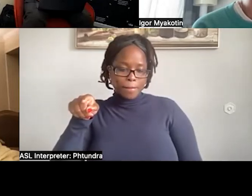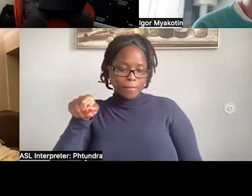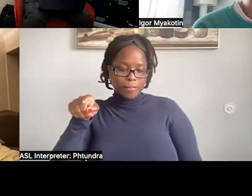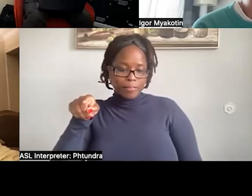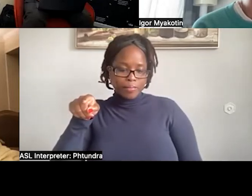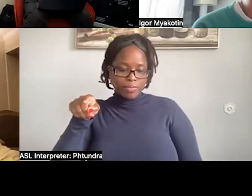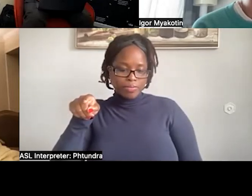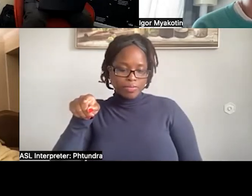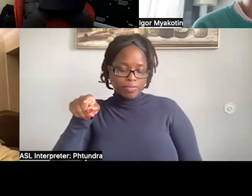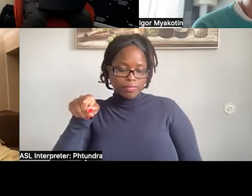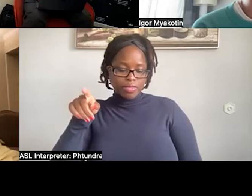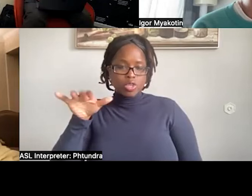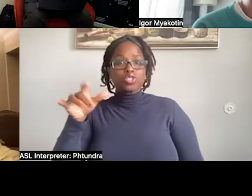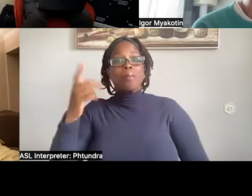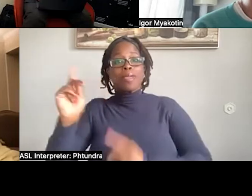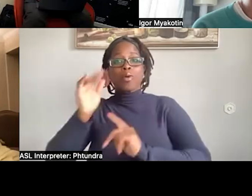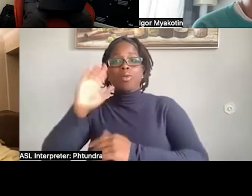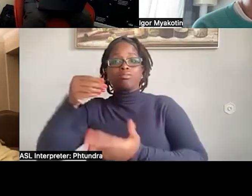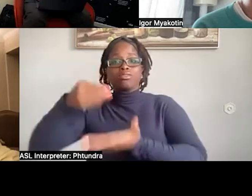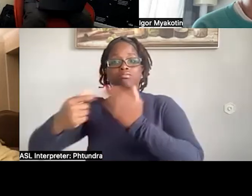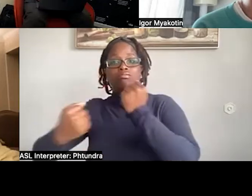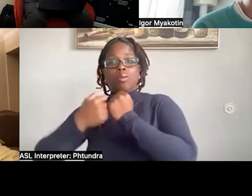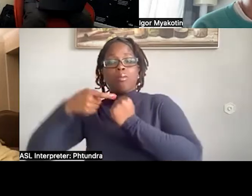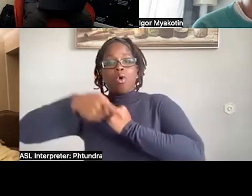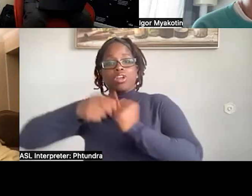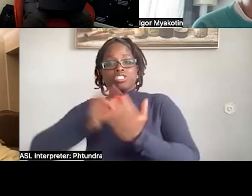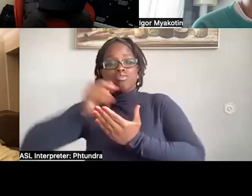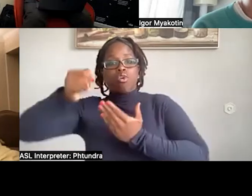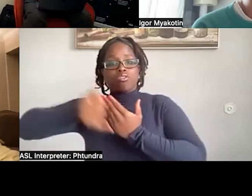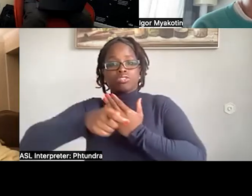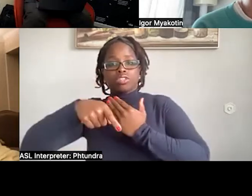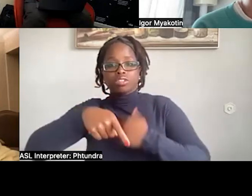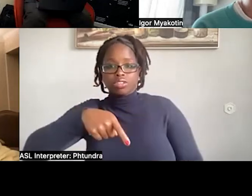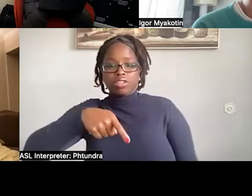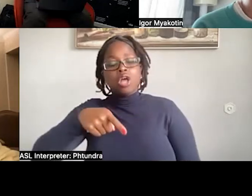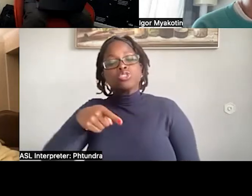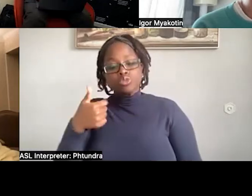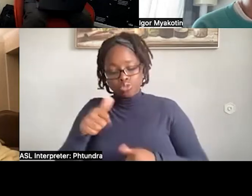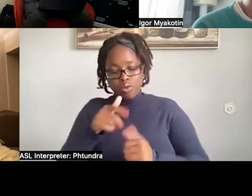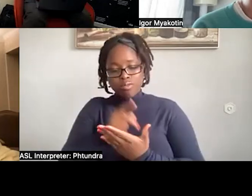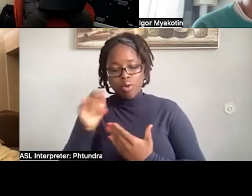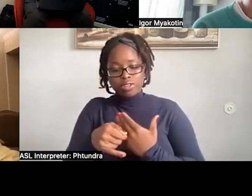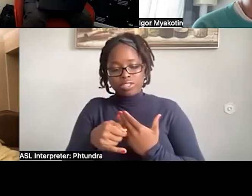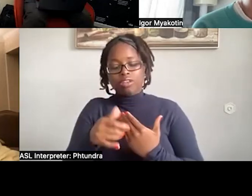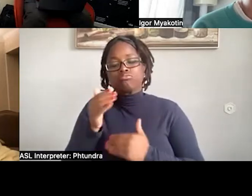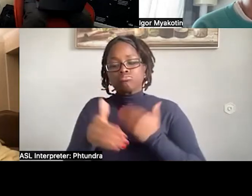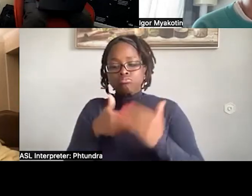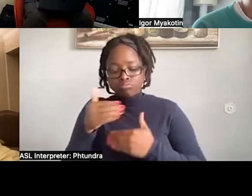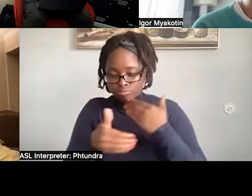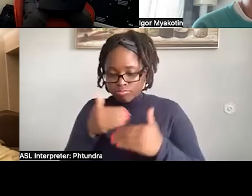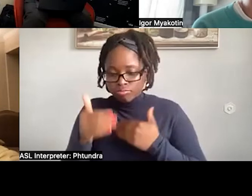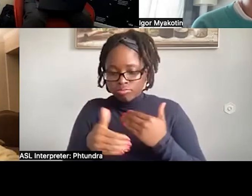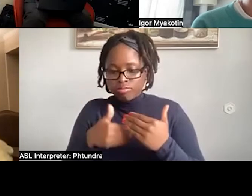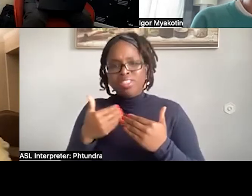European Union. And it was inside a project called to recognize, for celebrate